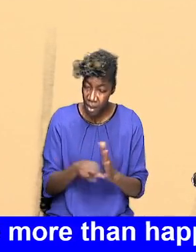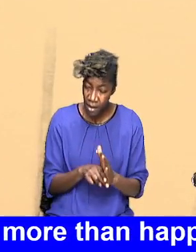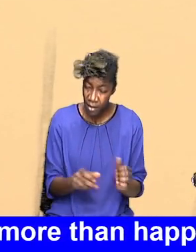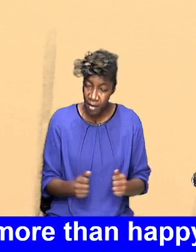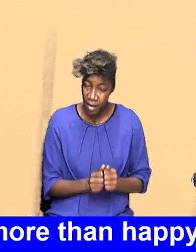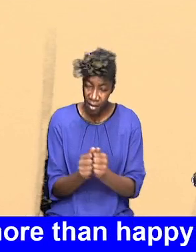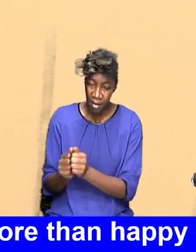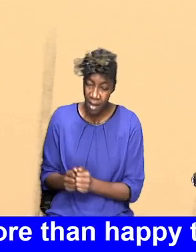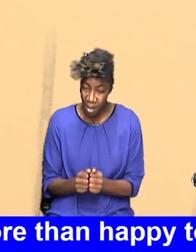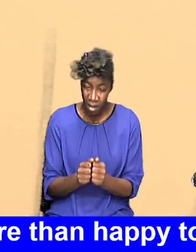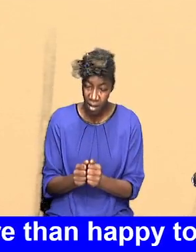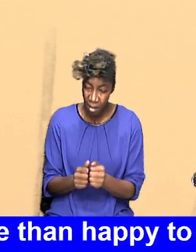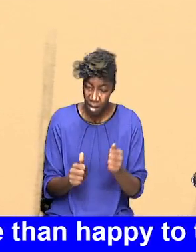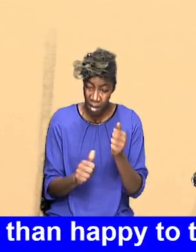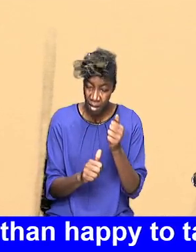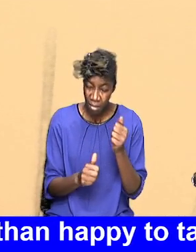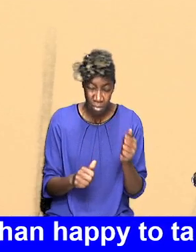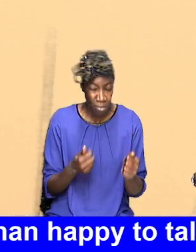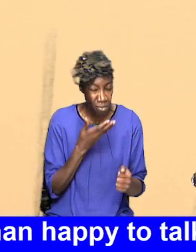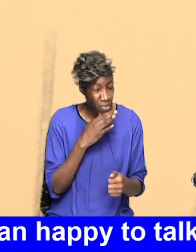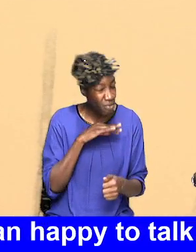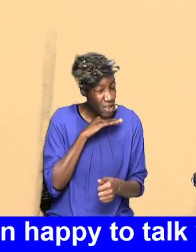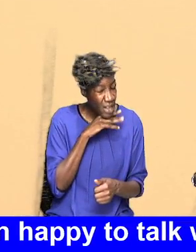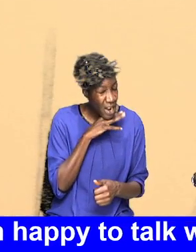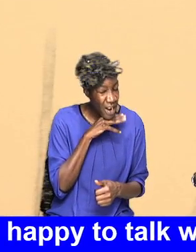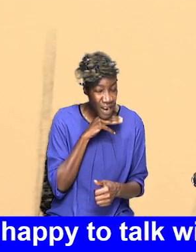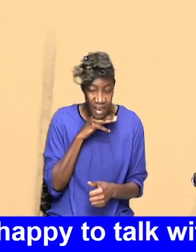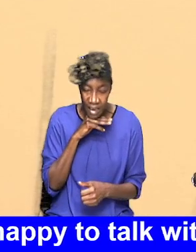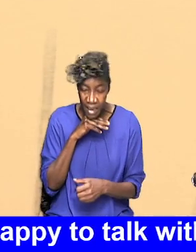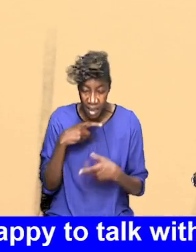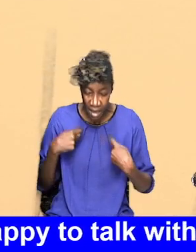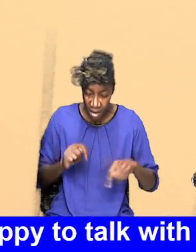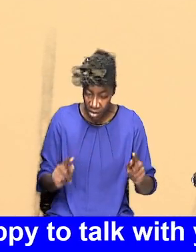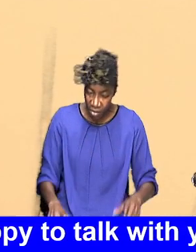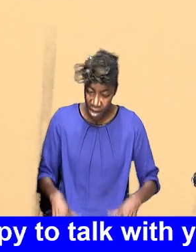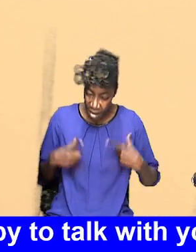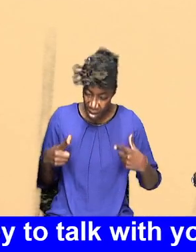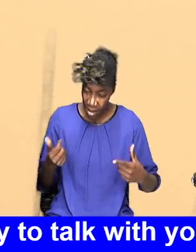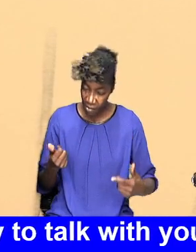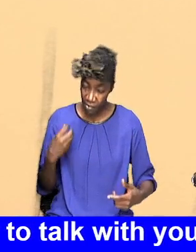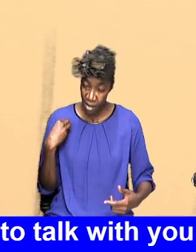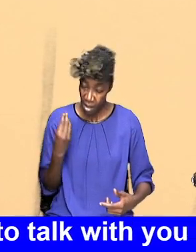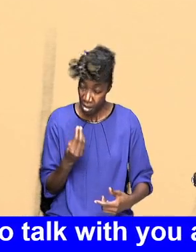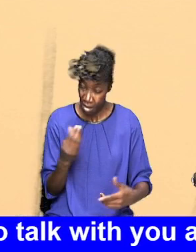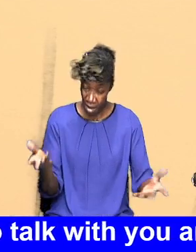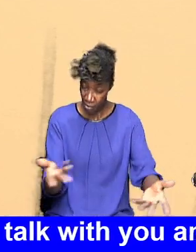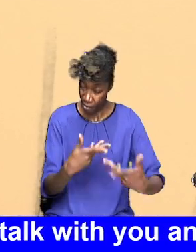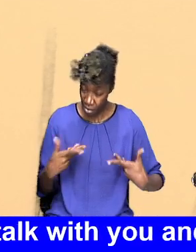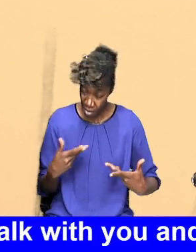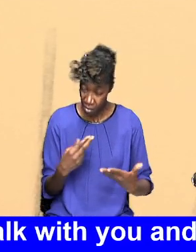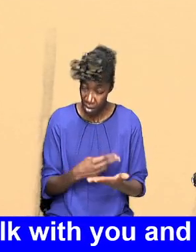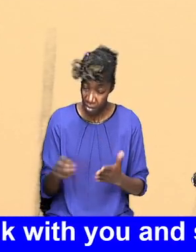is as filthy rags. Amen. And if we try to live off our righteousness, we will never